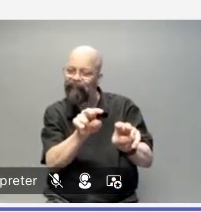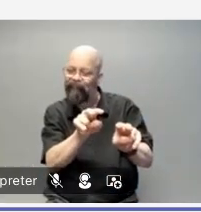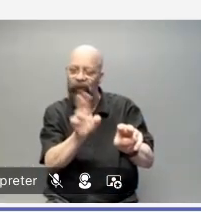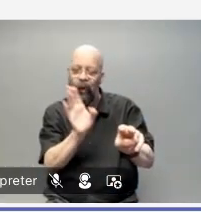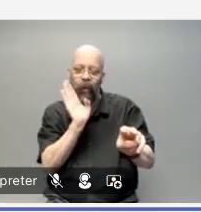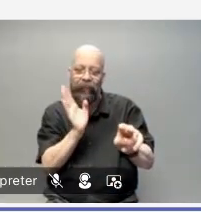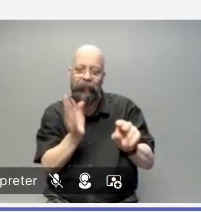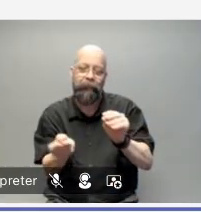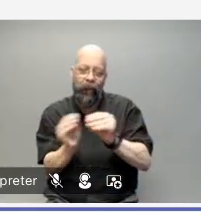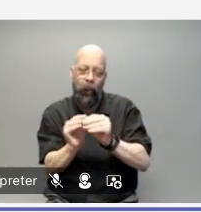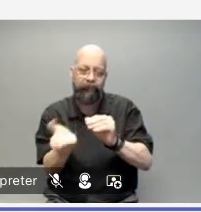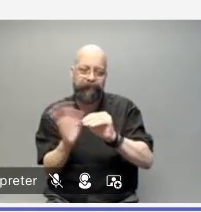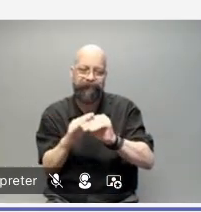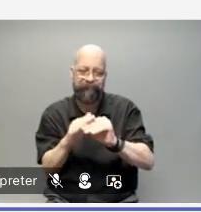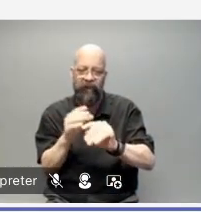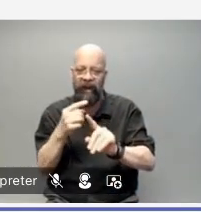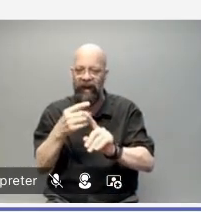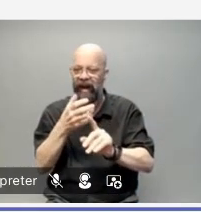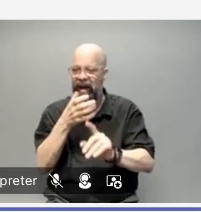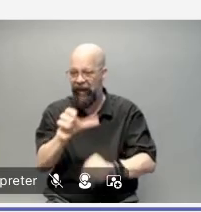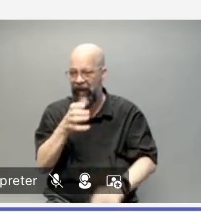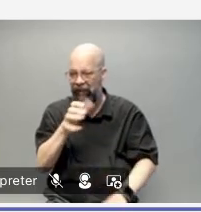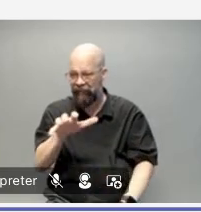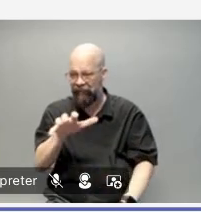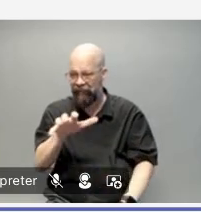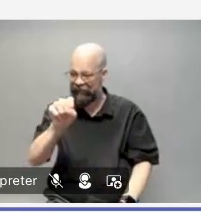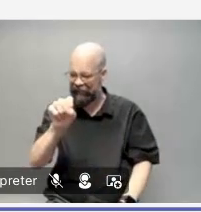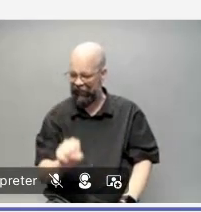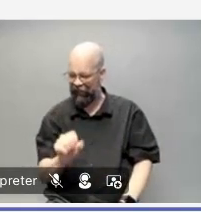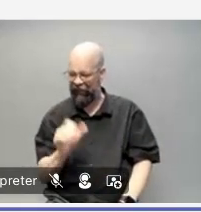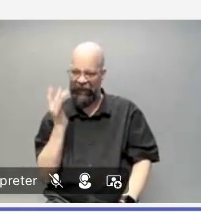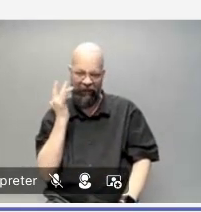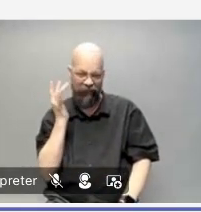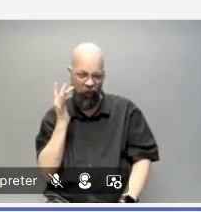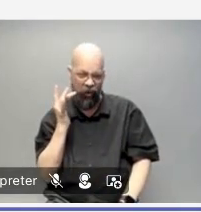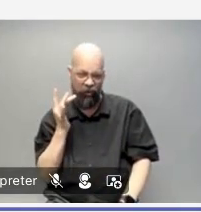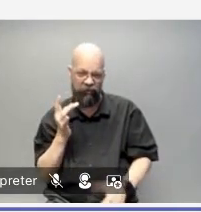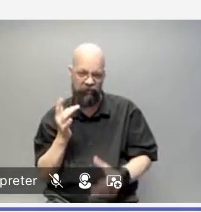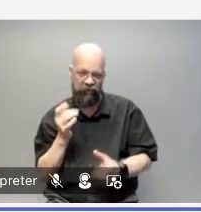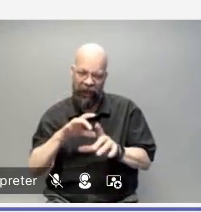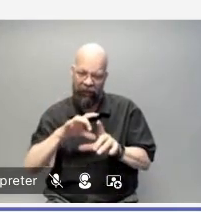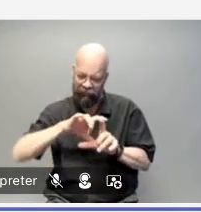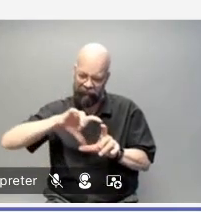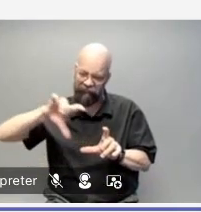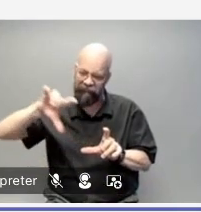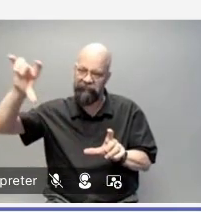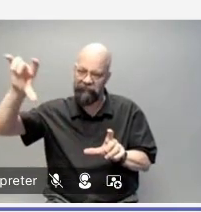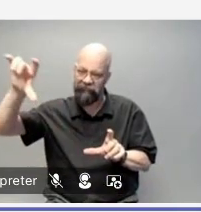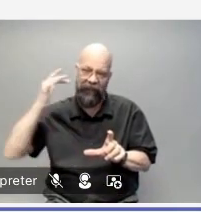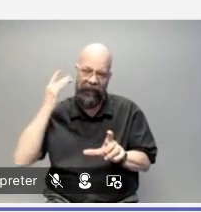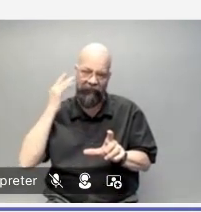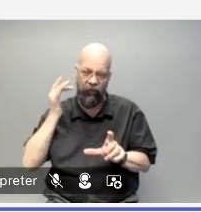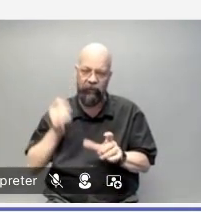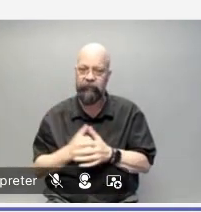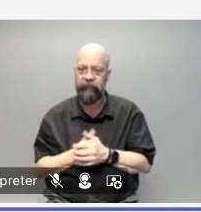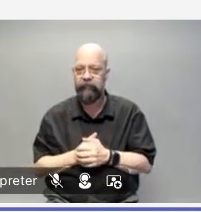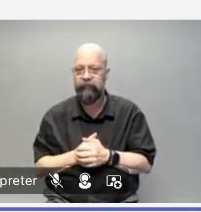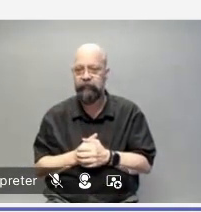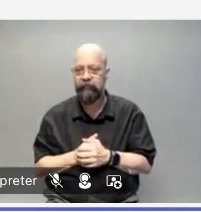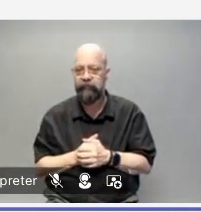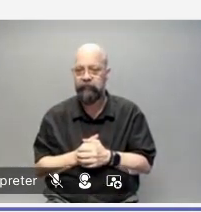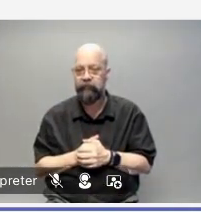of California here, Southern California as well, this summer. Because we had so